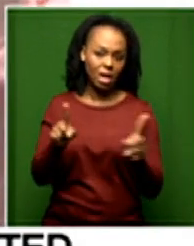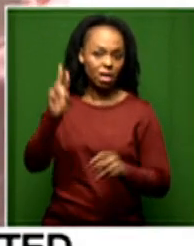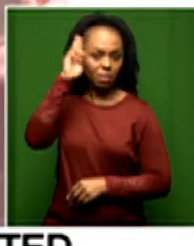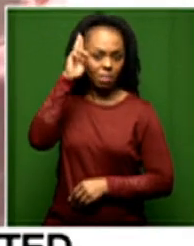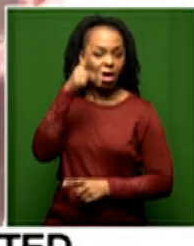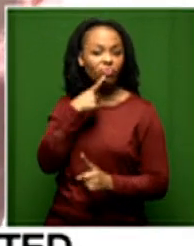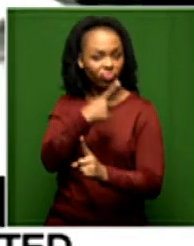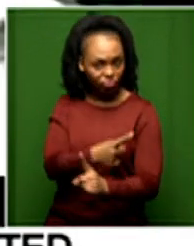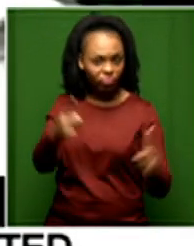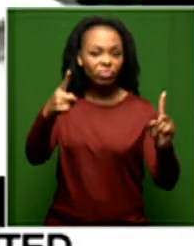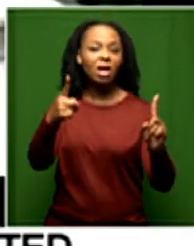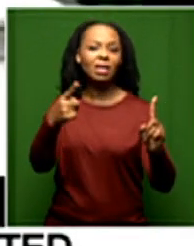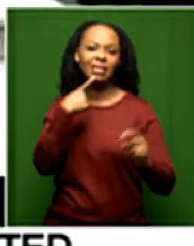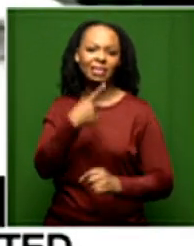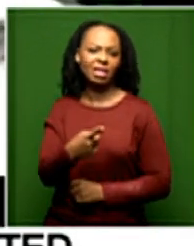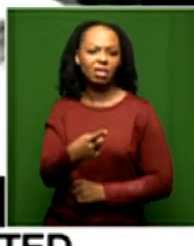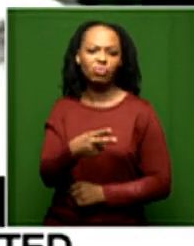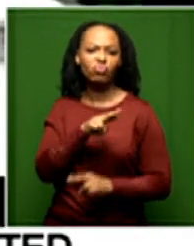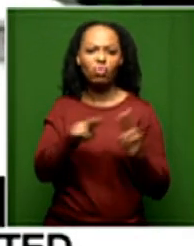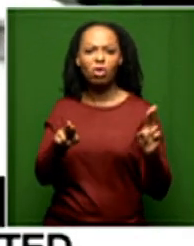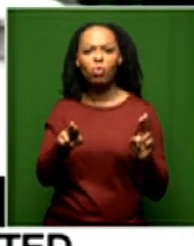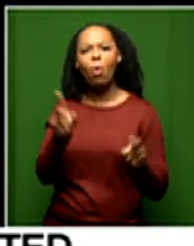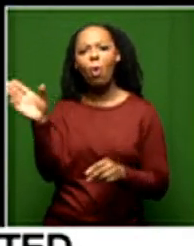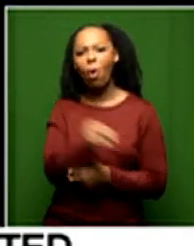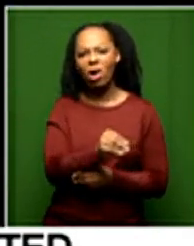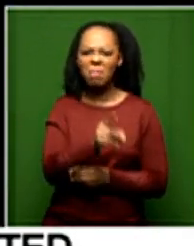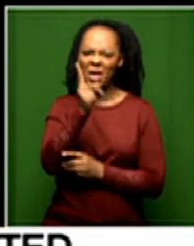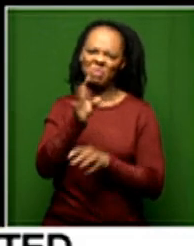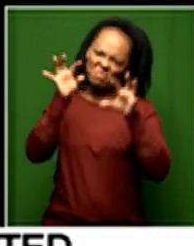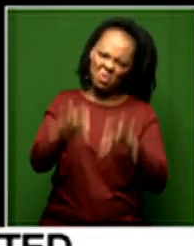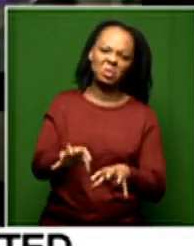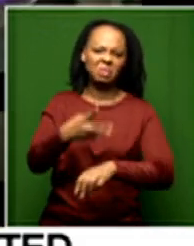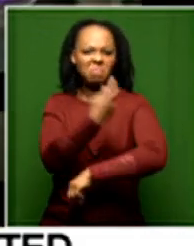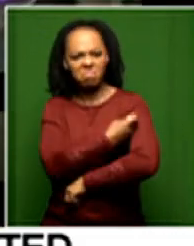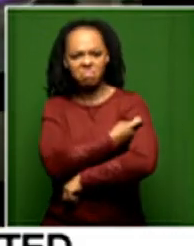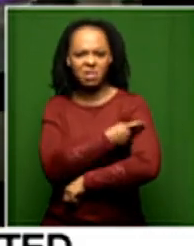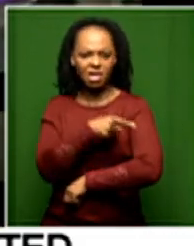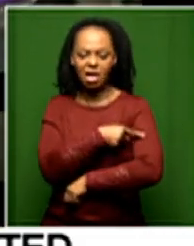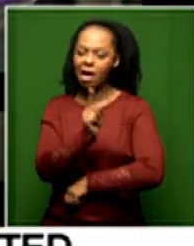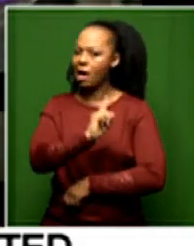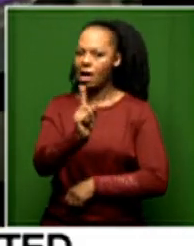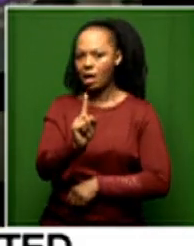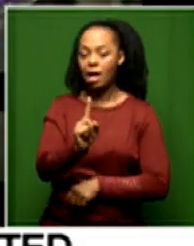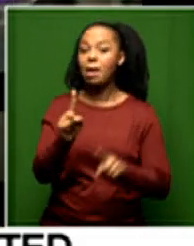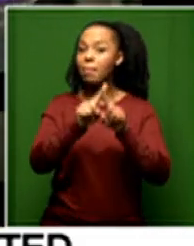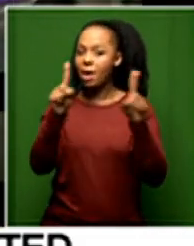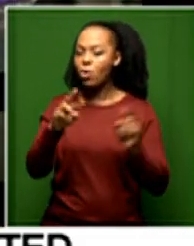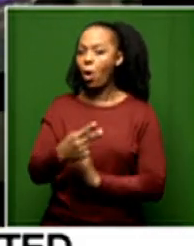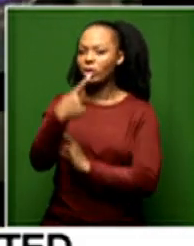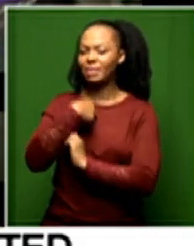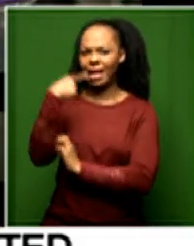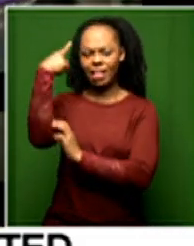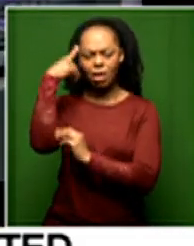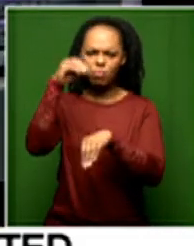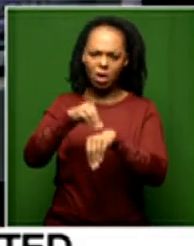that it's not compulsory for healthcare workers to be taking this vaccine. But also I think the